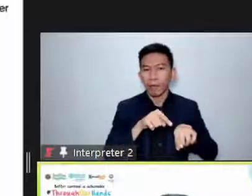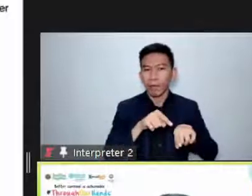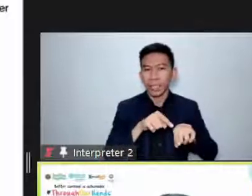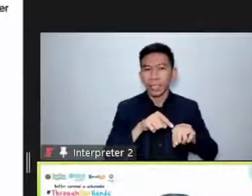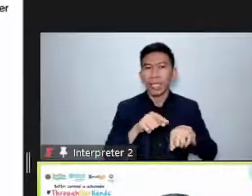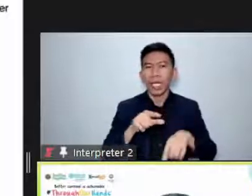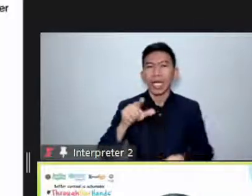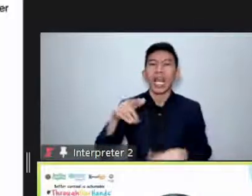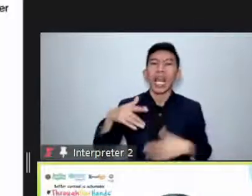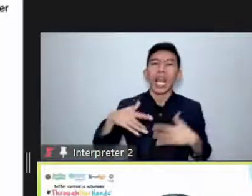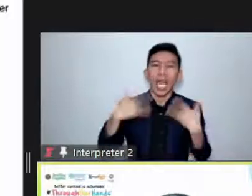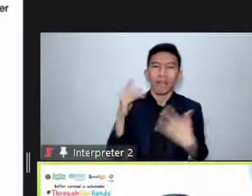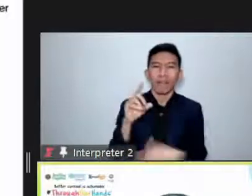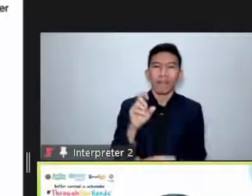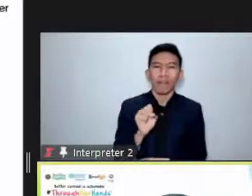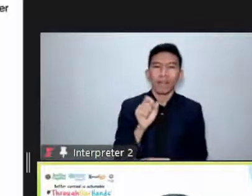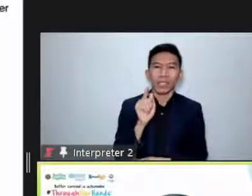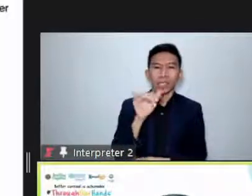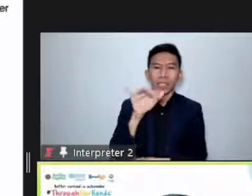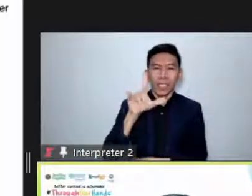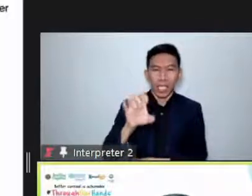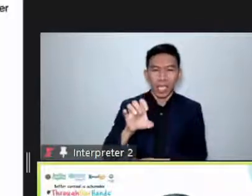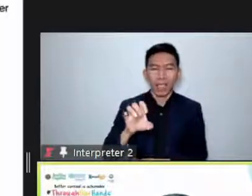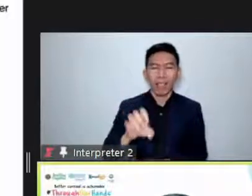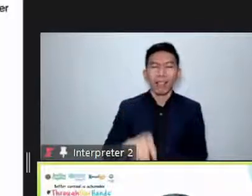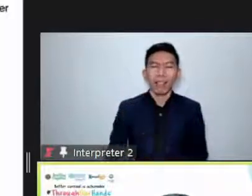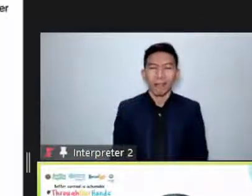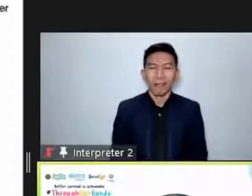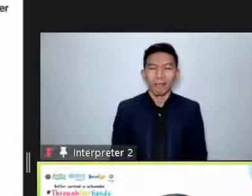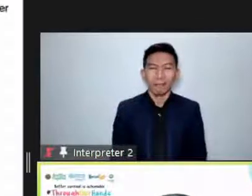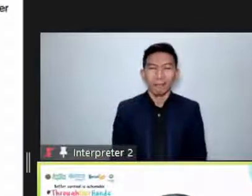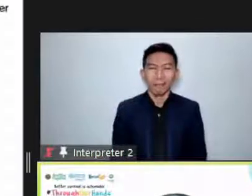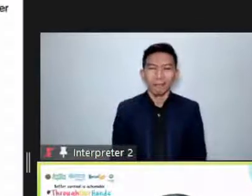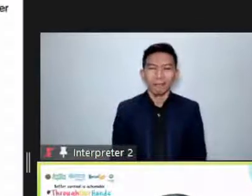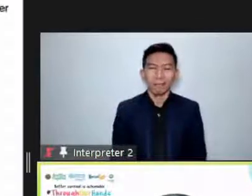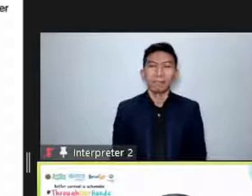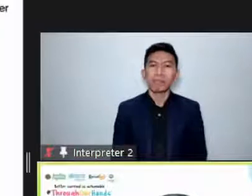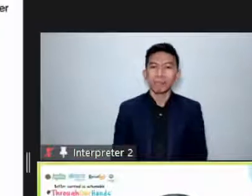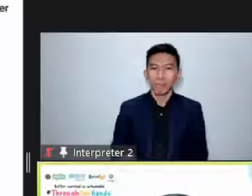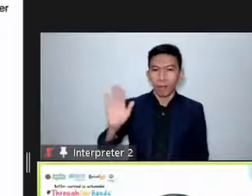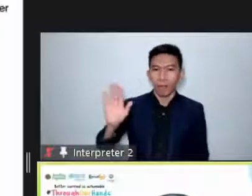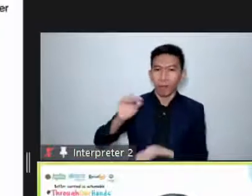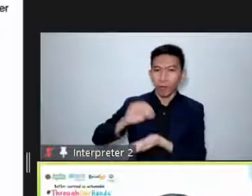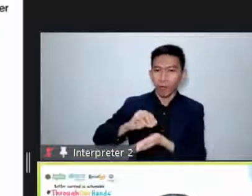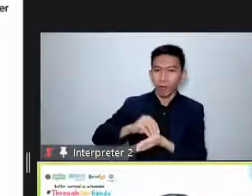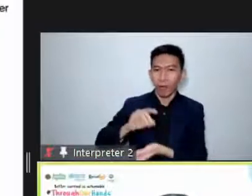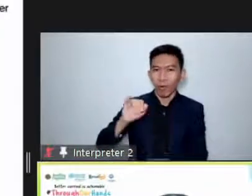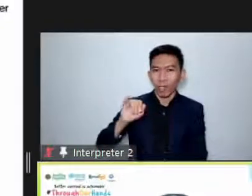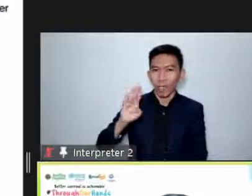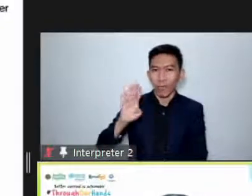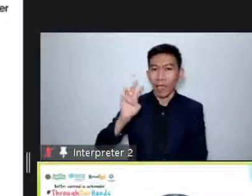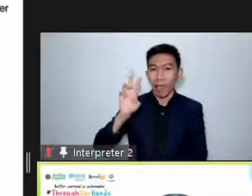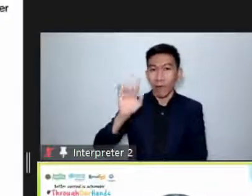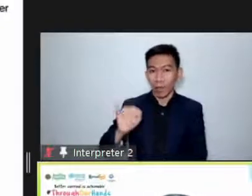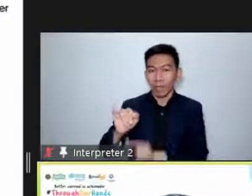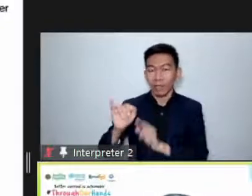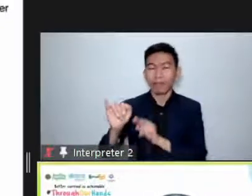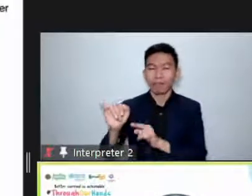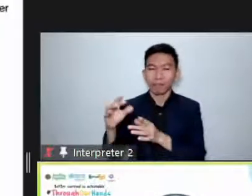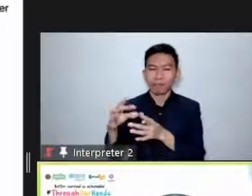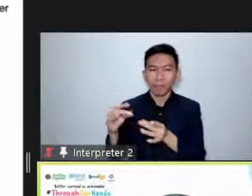it's lifestyle, which was also mentioned by Dr. Ilbawi, but there's a lot of other factors like longevity, it's